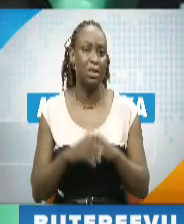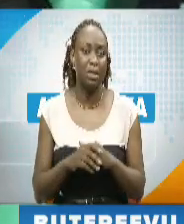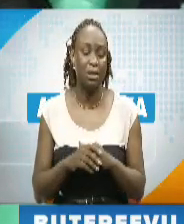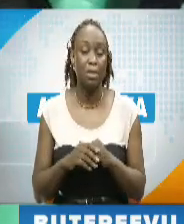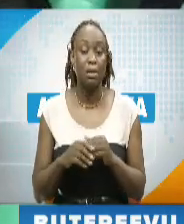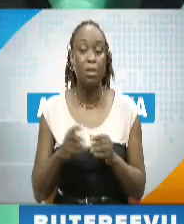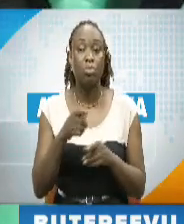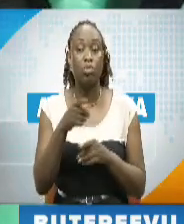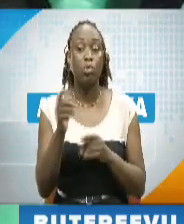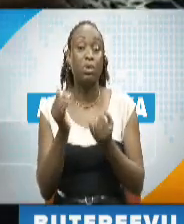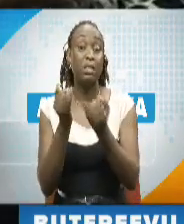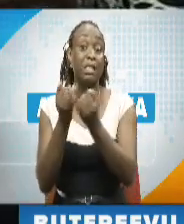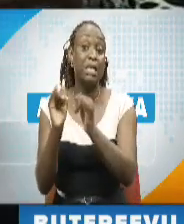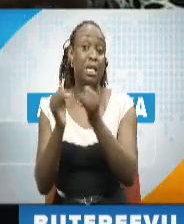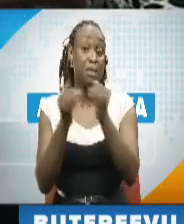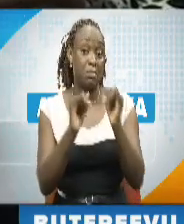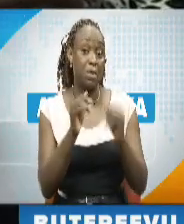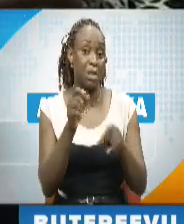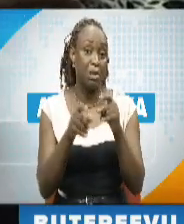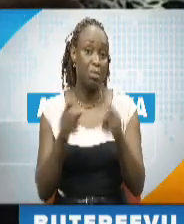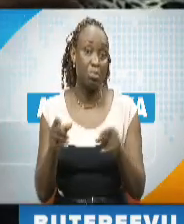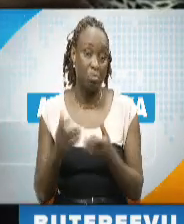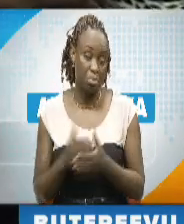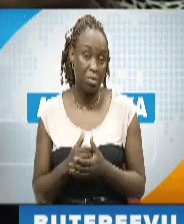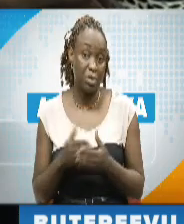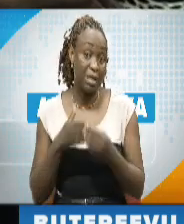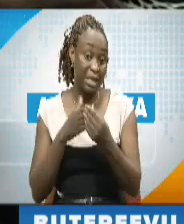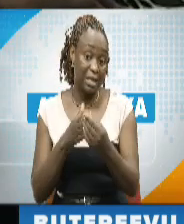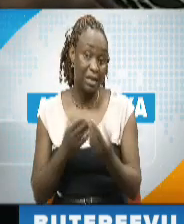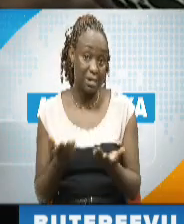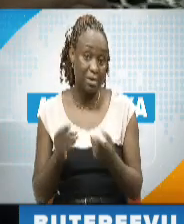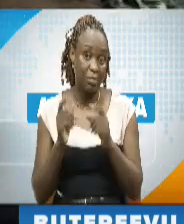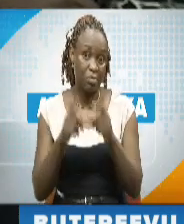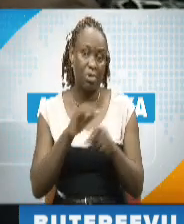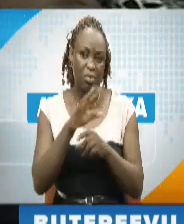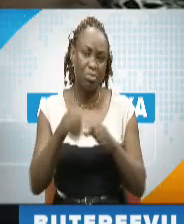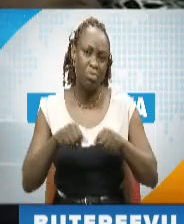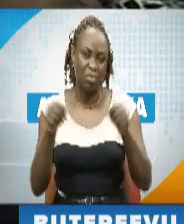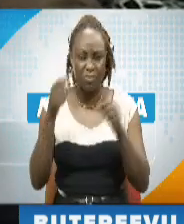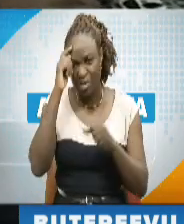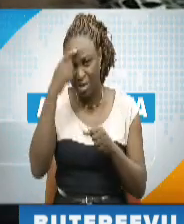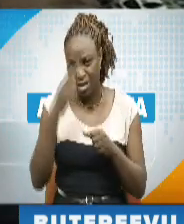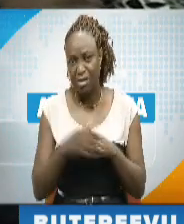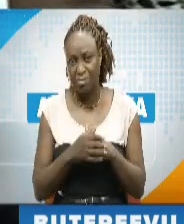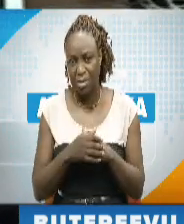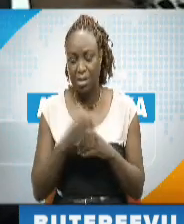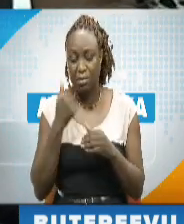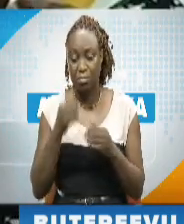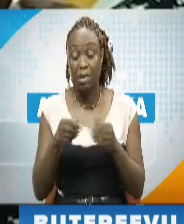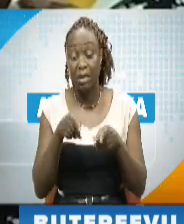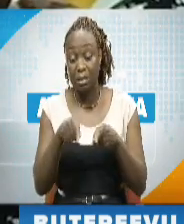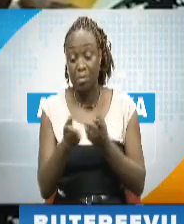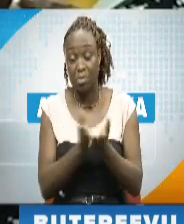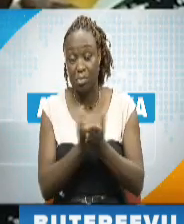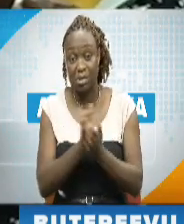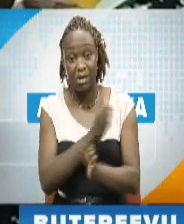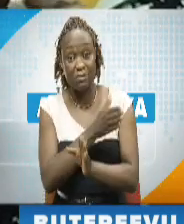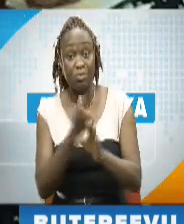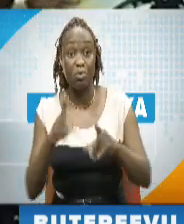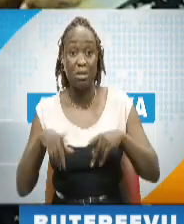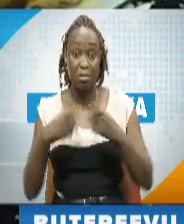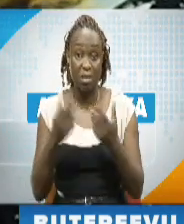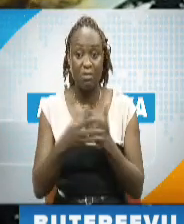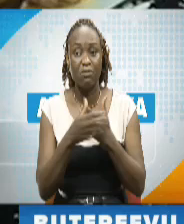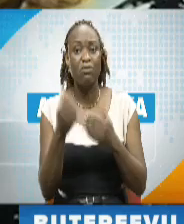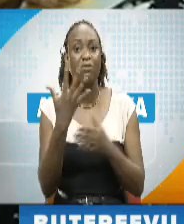David Livingstone Nzeija asomozezza abakungu ba gavumenti bonna okutwala enkola y'omugenzi ng'ekyokulabirako kubanga ebbanga ery'emyaka